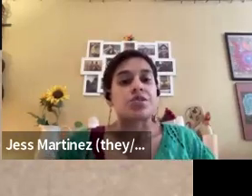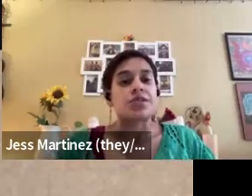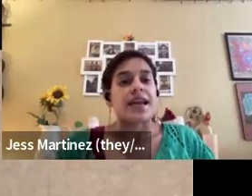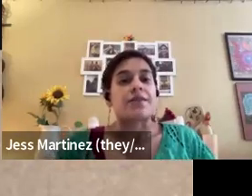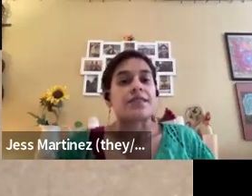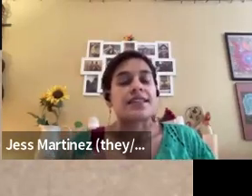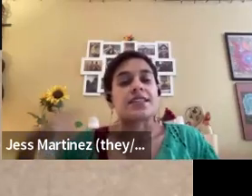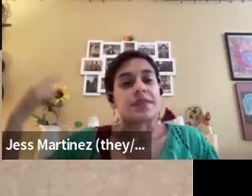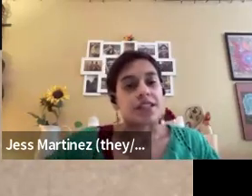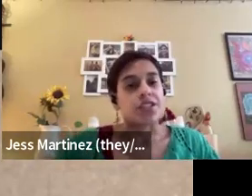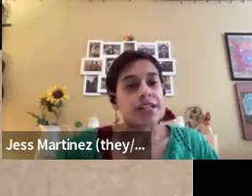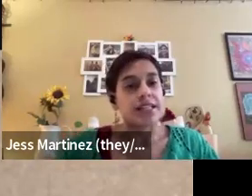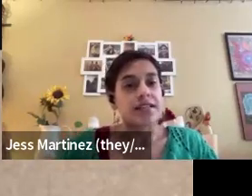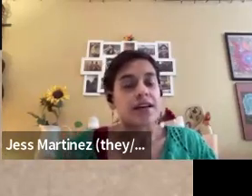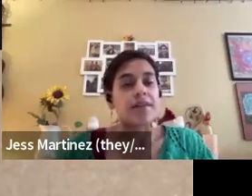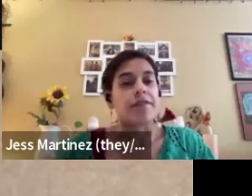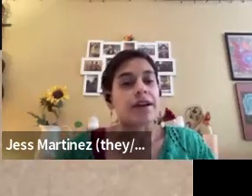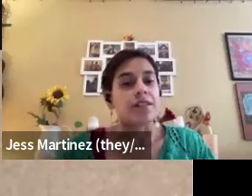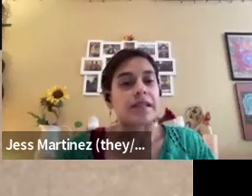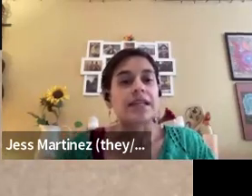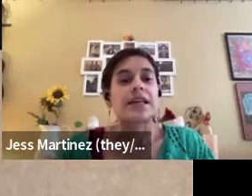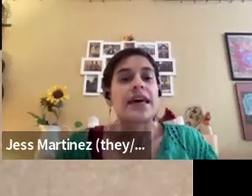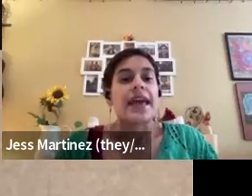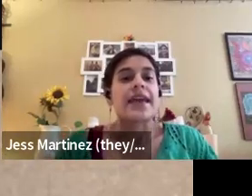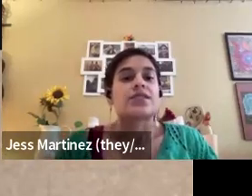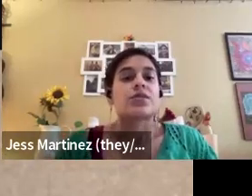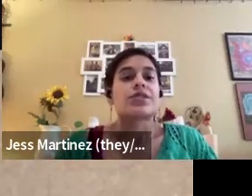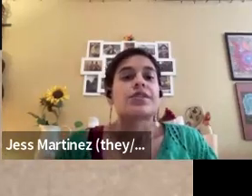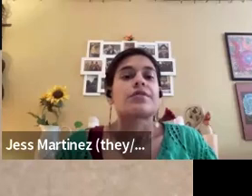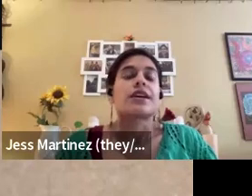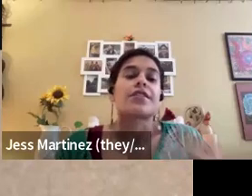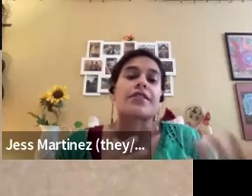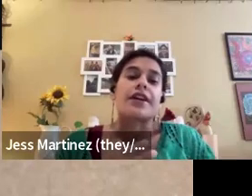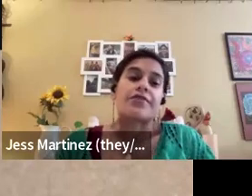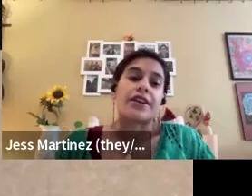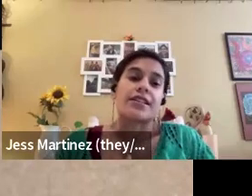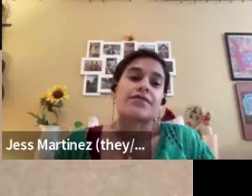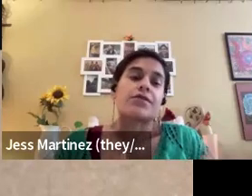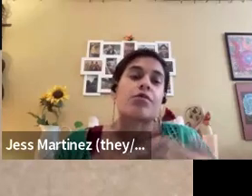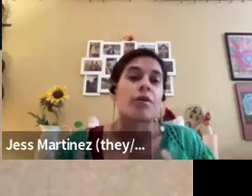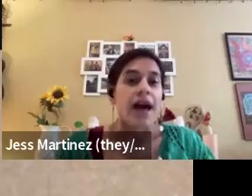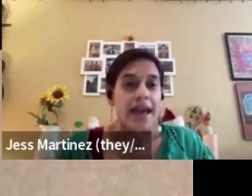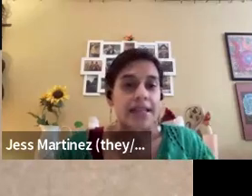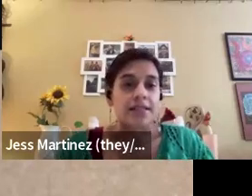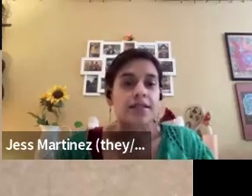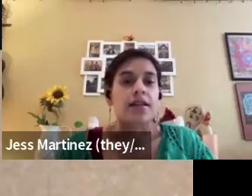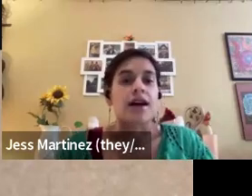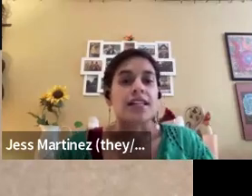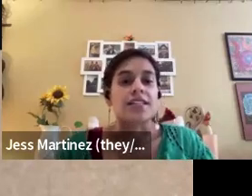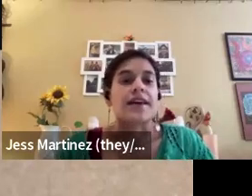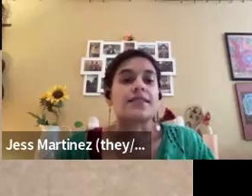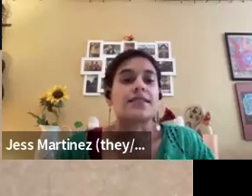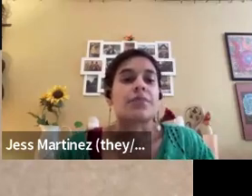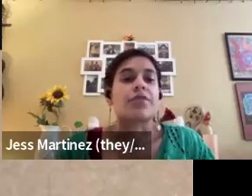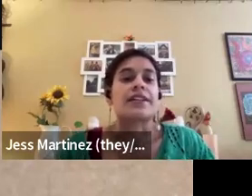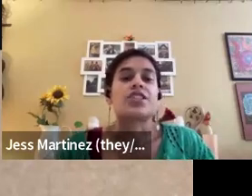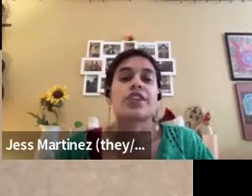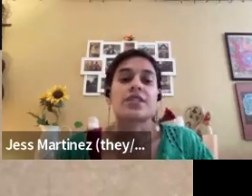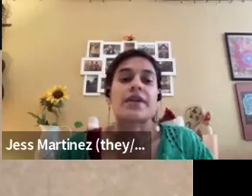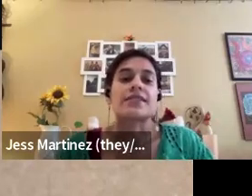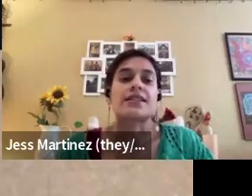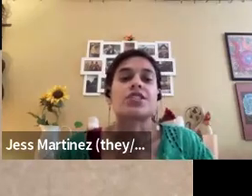at this new student housing that's been constructed around me, and also either in front of or behind a locked fence